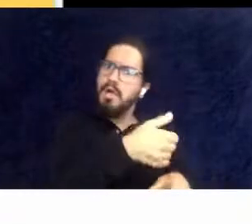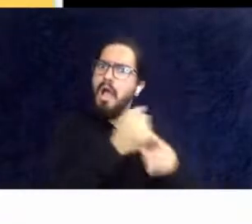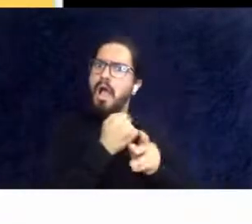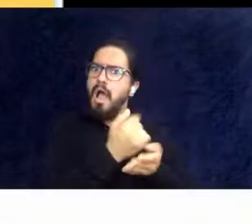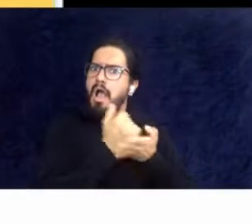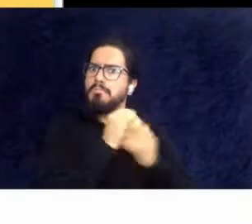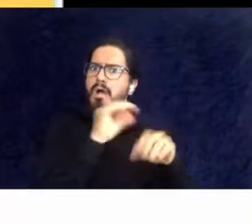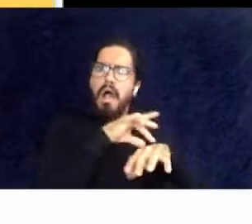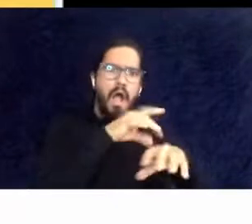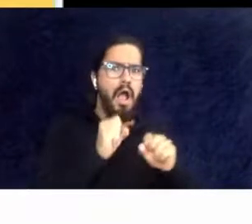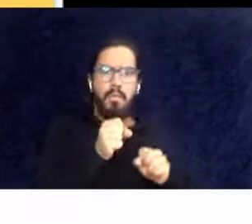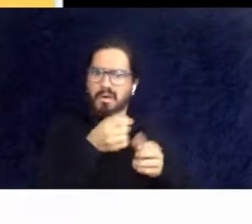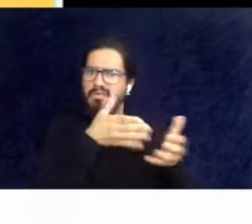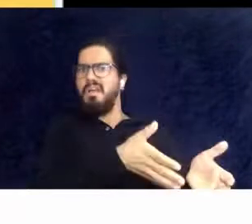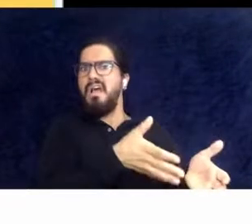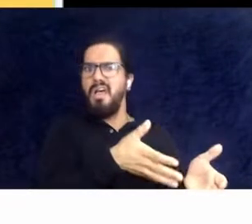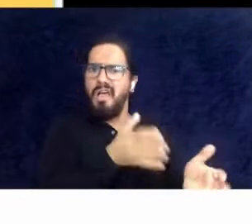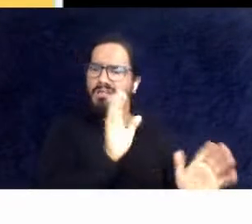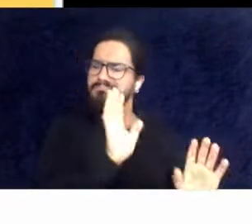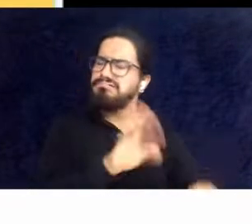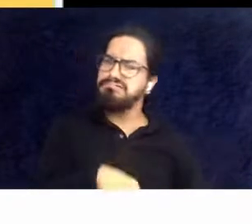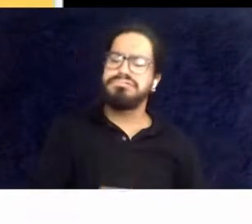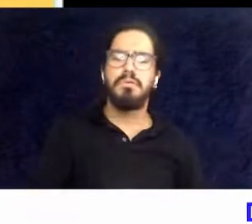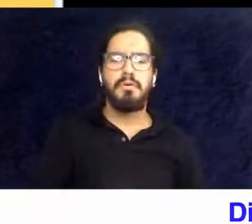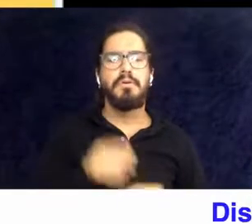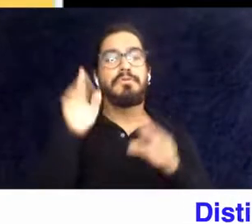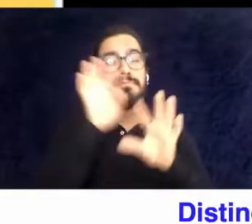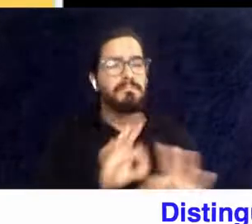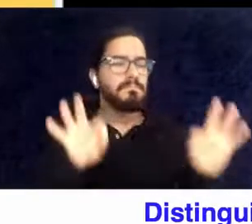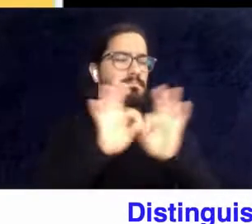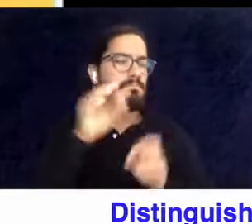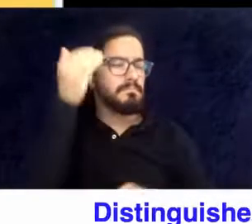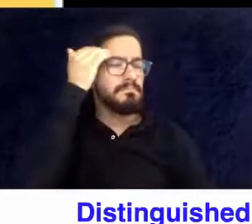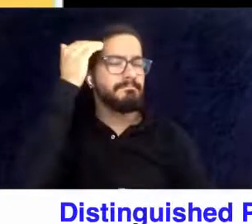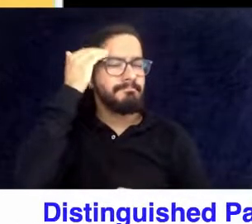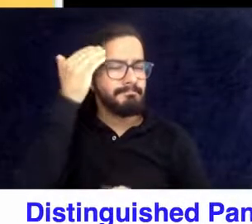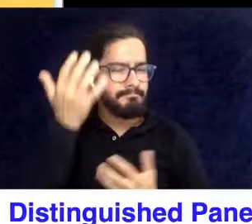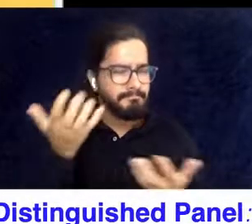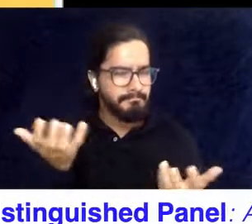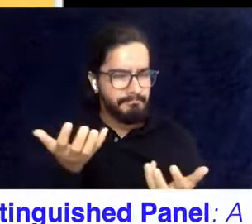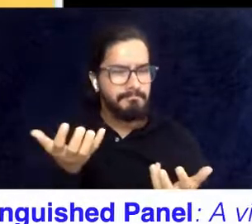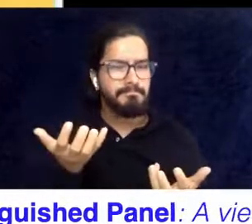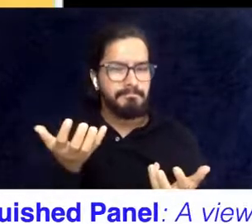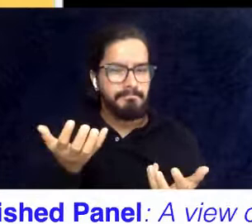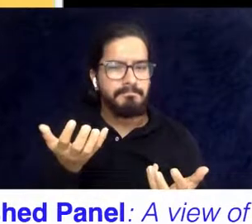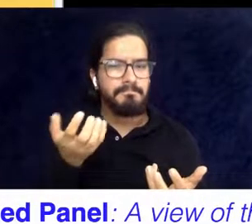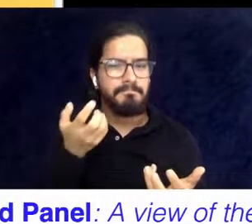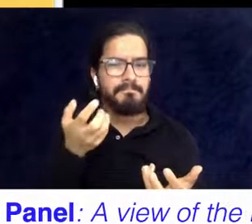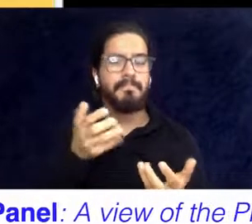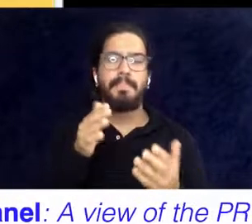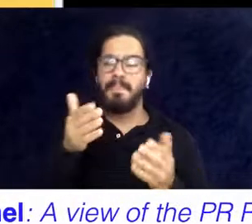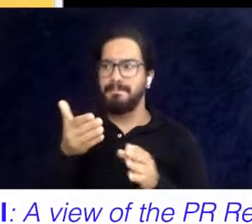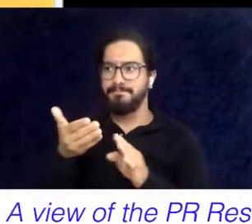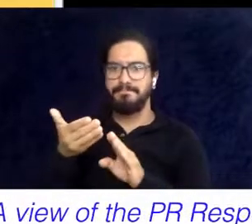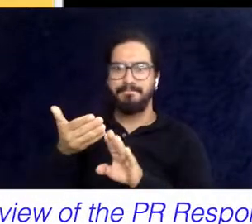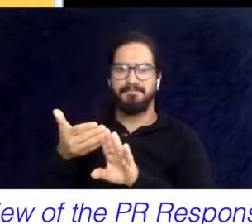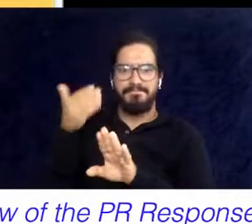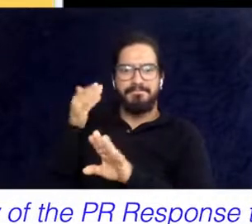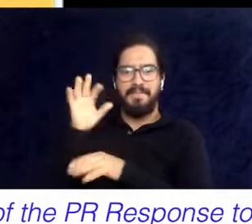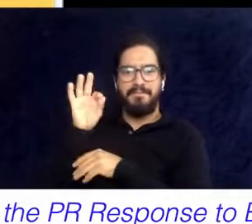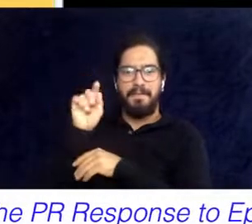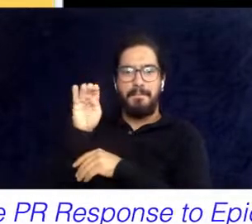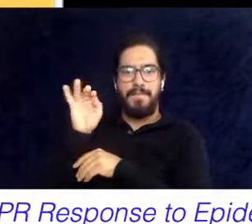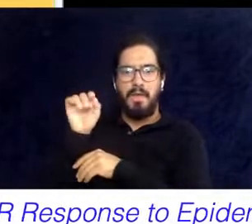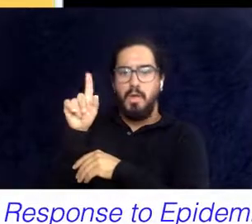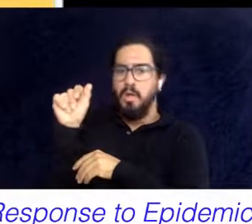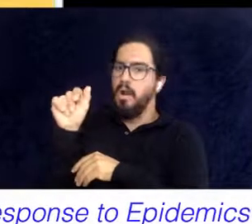to keep that in mind as we think about, and I really enjoyed Fabiola's presentation and found it so important to